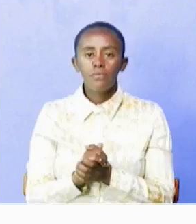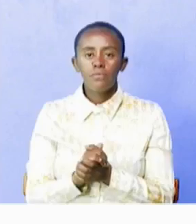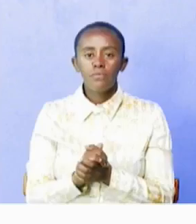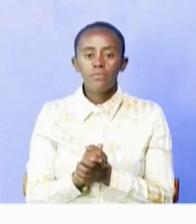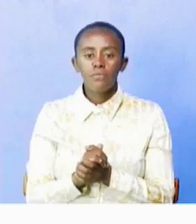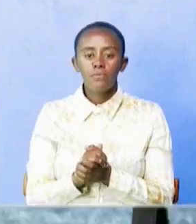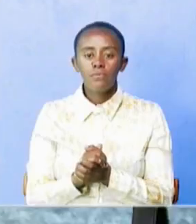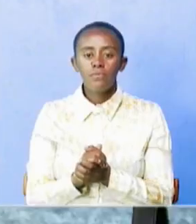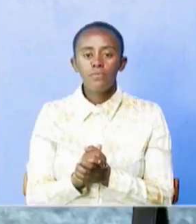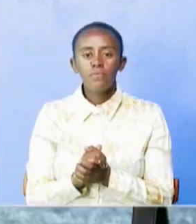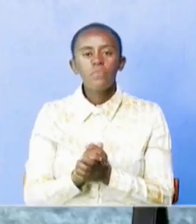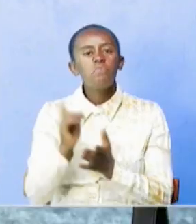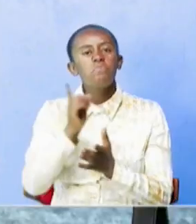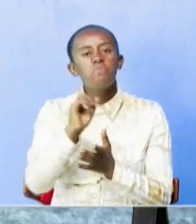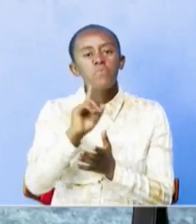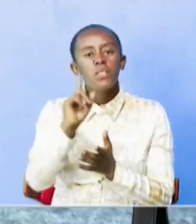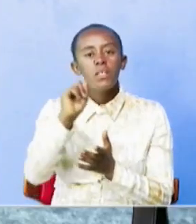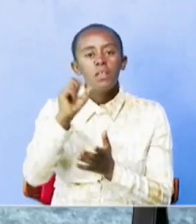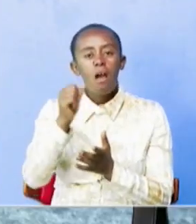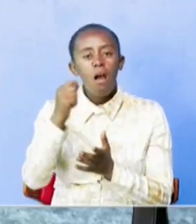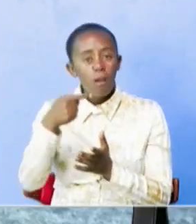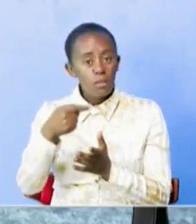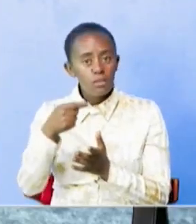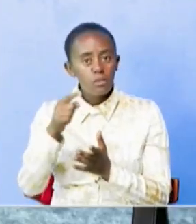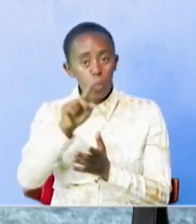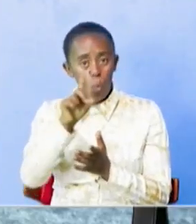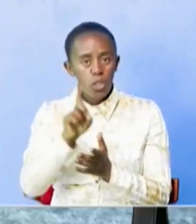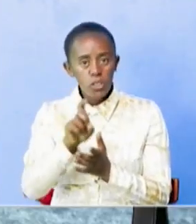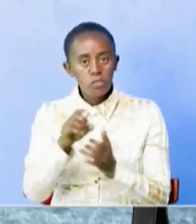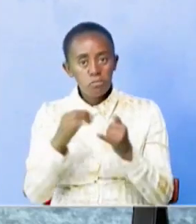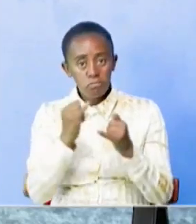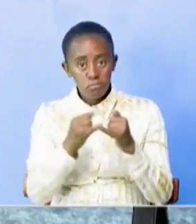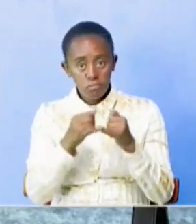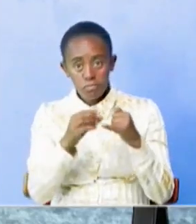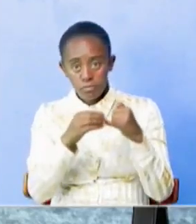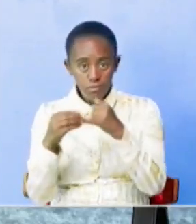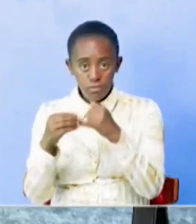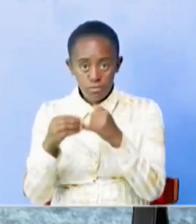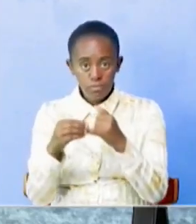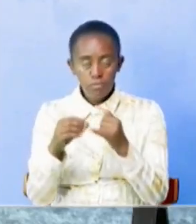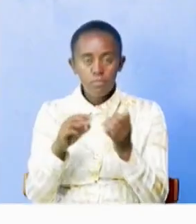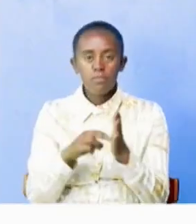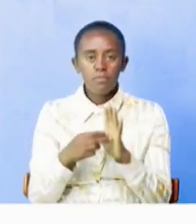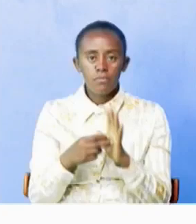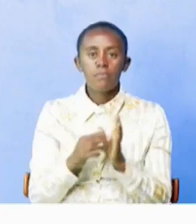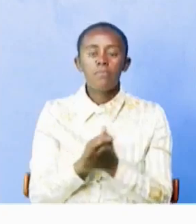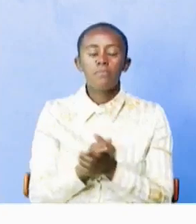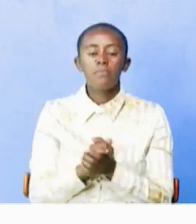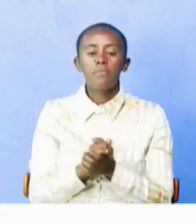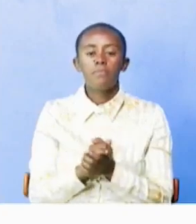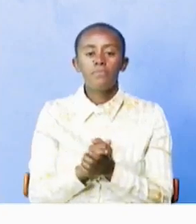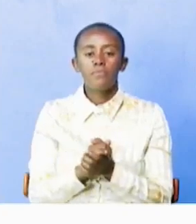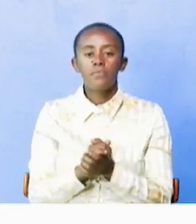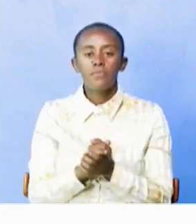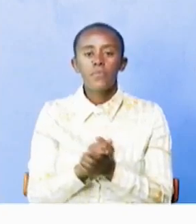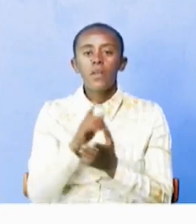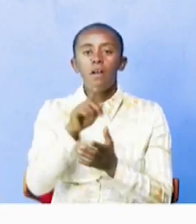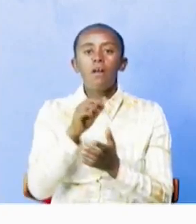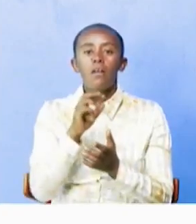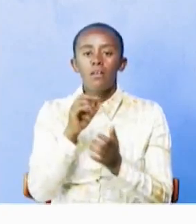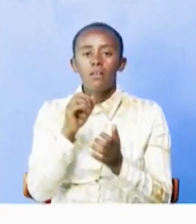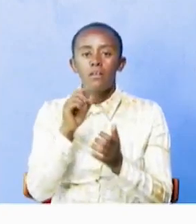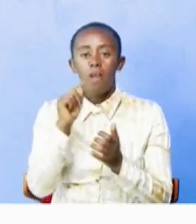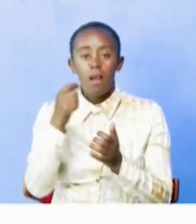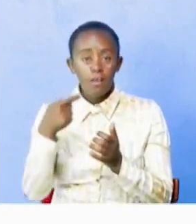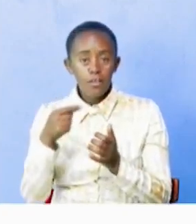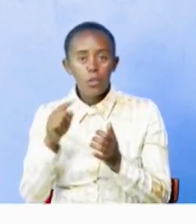What are tag questions? Tag questions are phrases. Tag questions